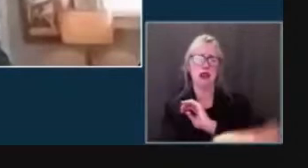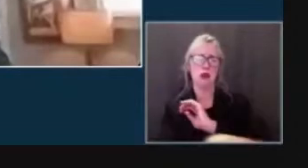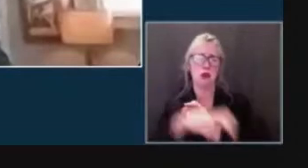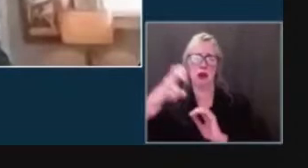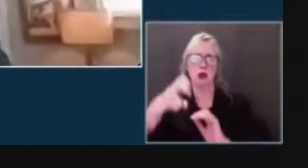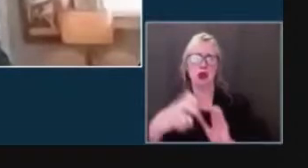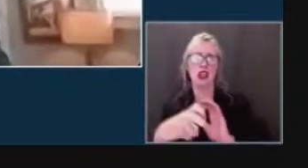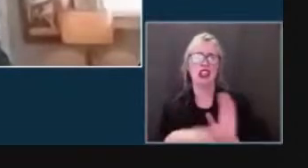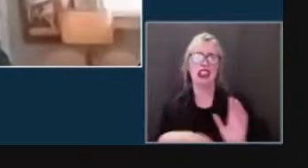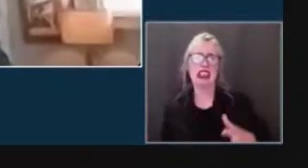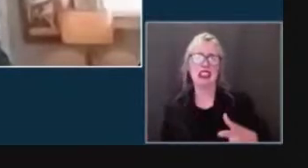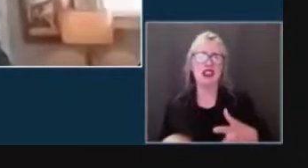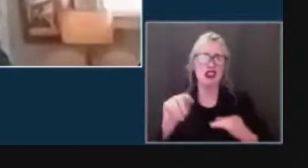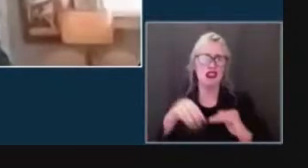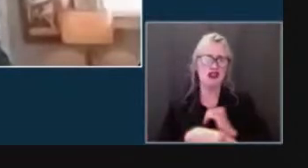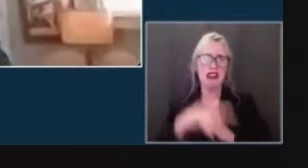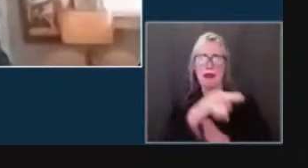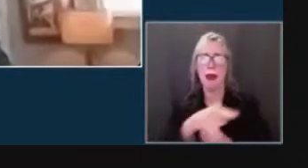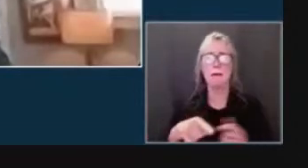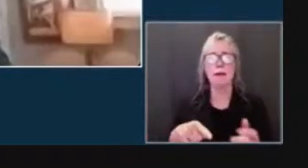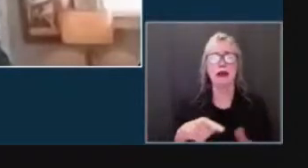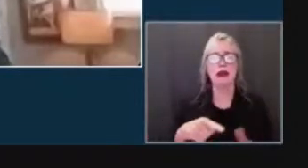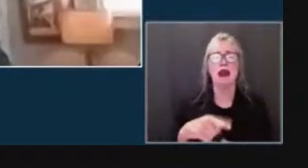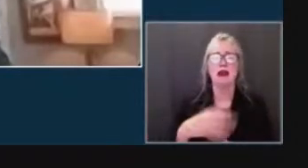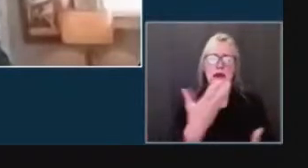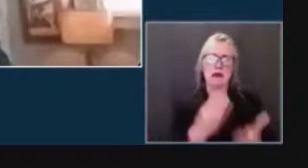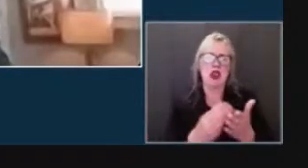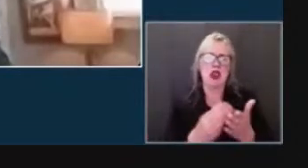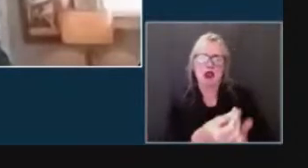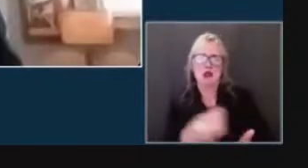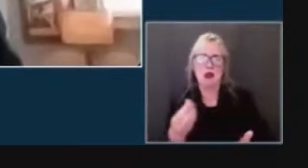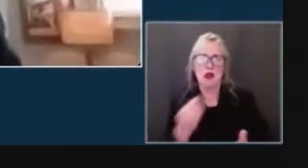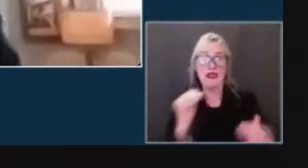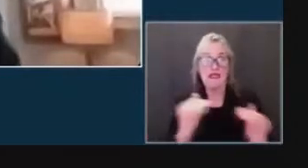is threatening her because of her immigration status,